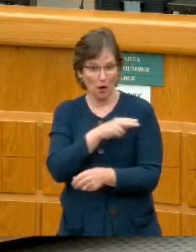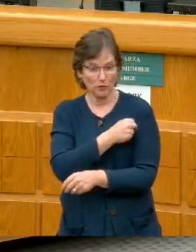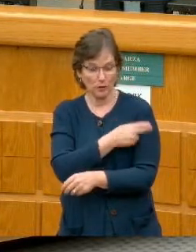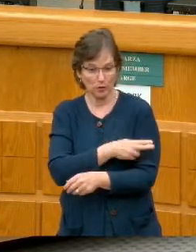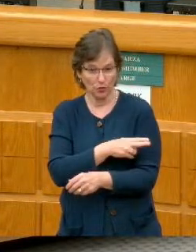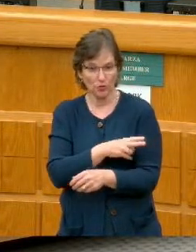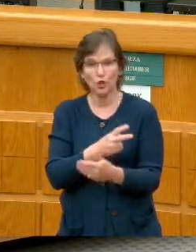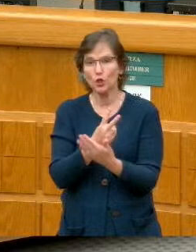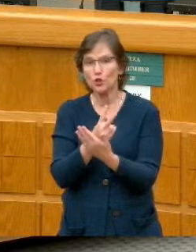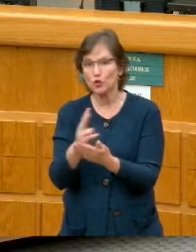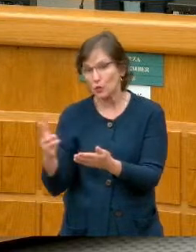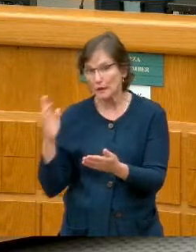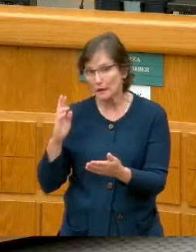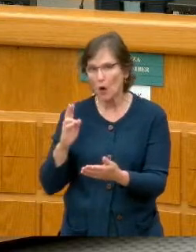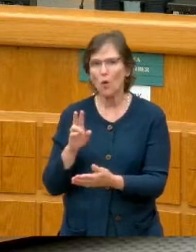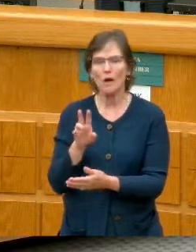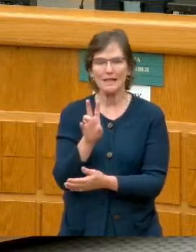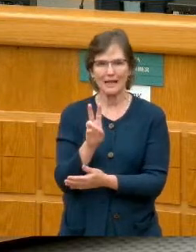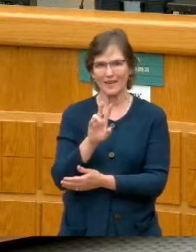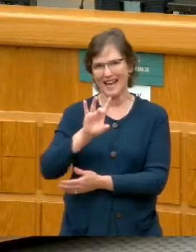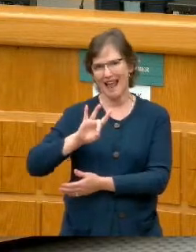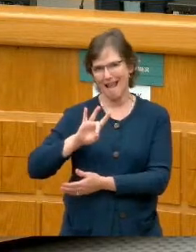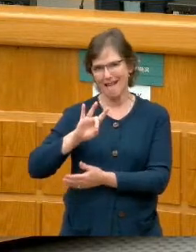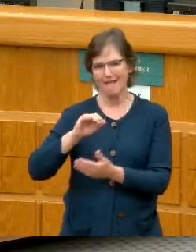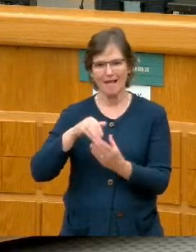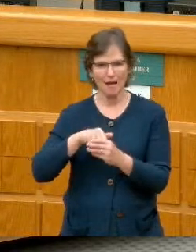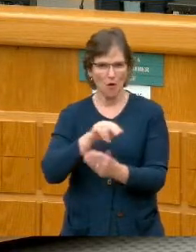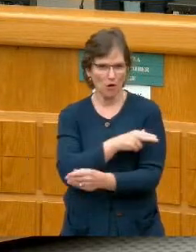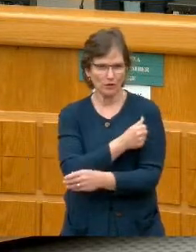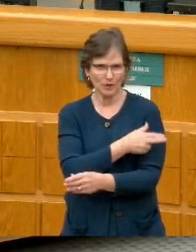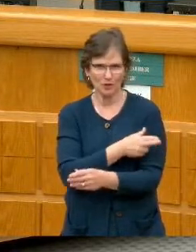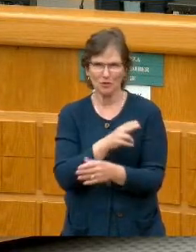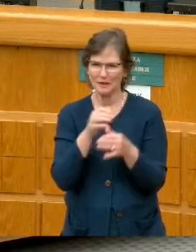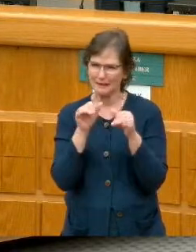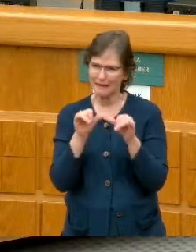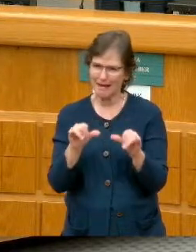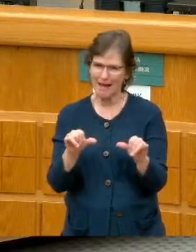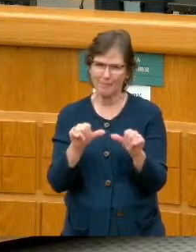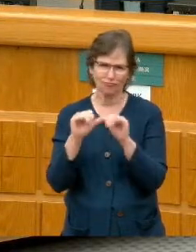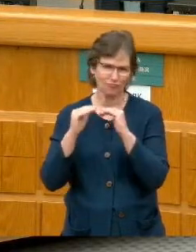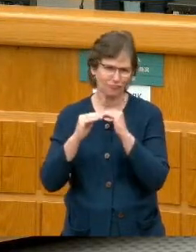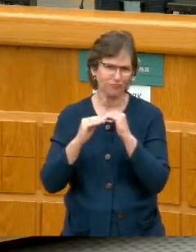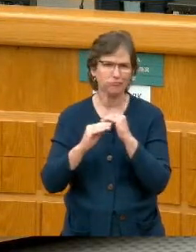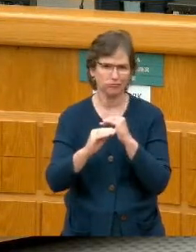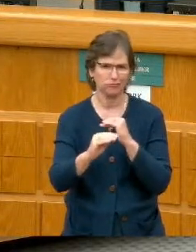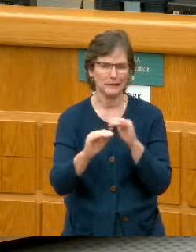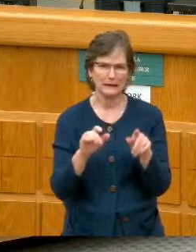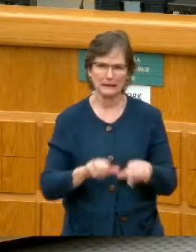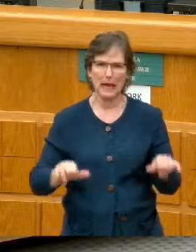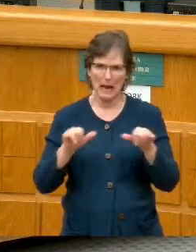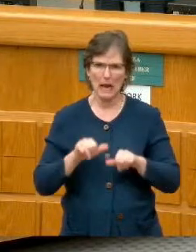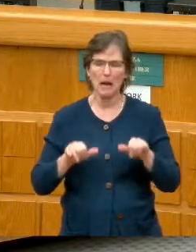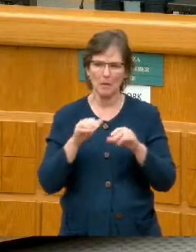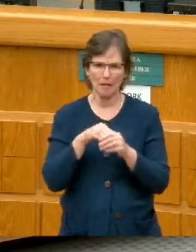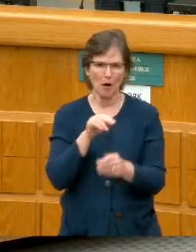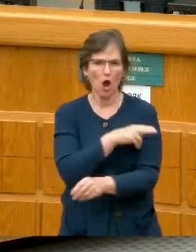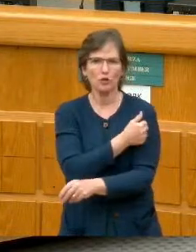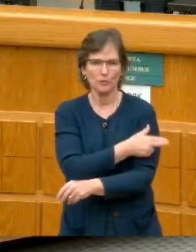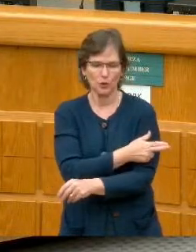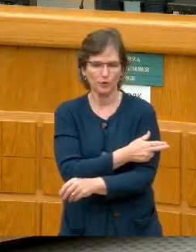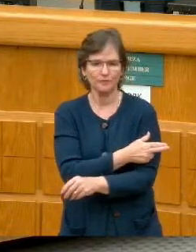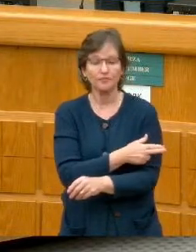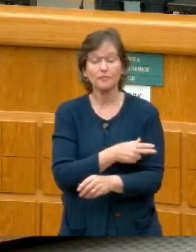when you go in the middle here, you can find numbers above and below that 74. Looking at the number of COVID-19